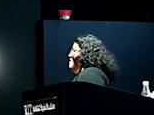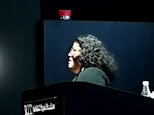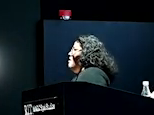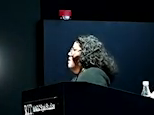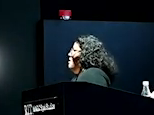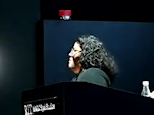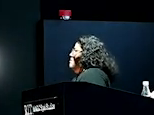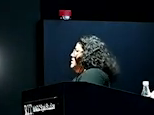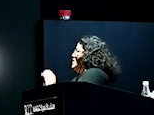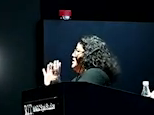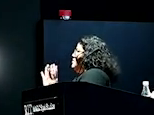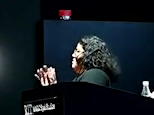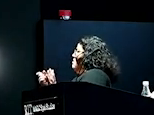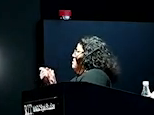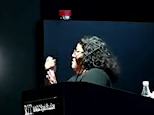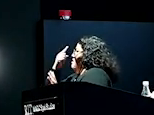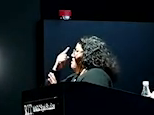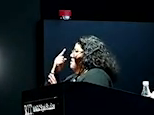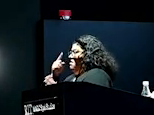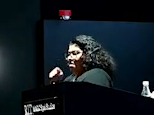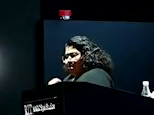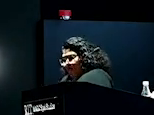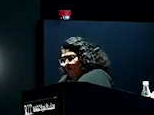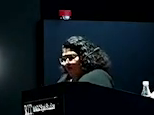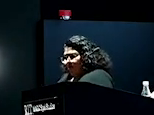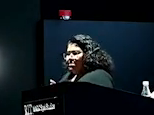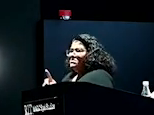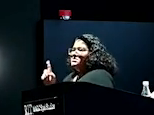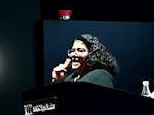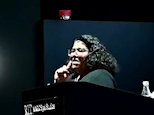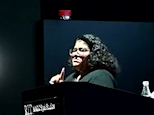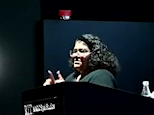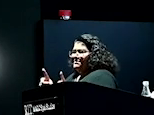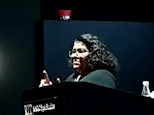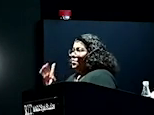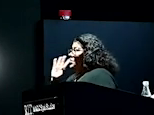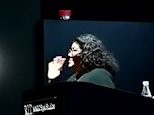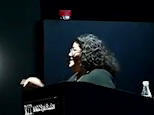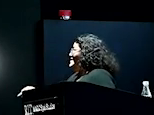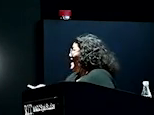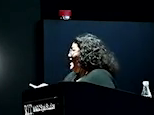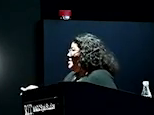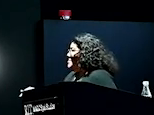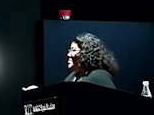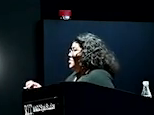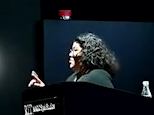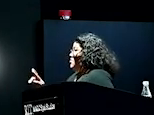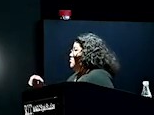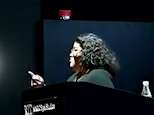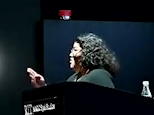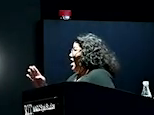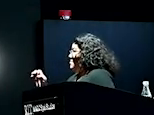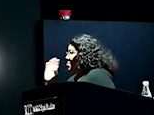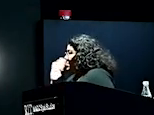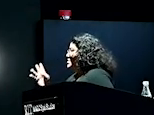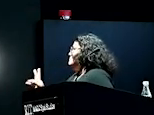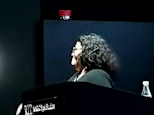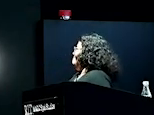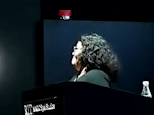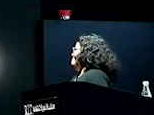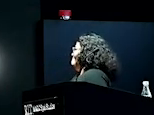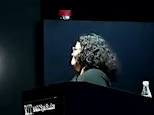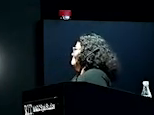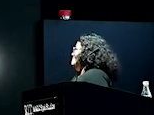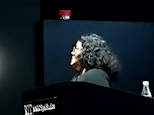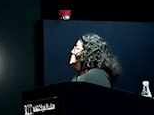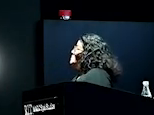it's clear that those 2 sounds are going to sound different. They're not going to rhyme. So